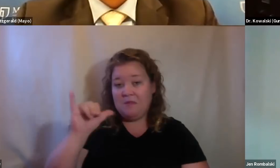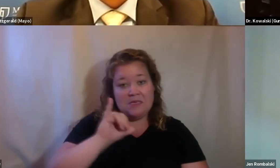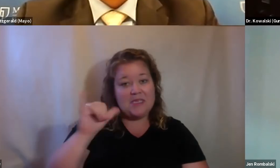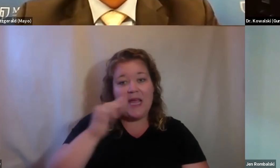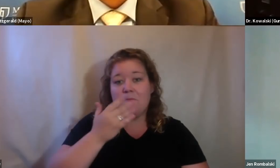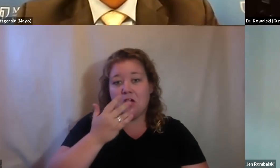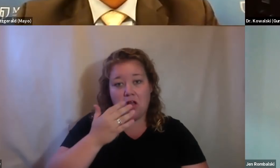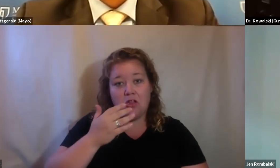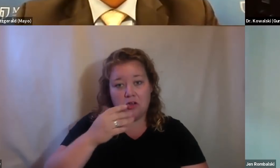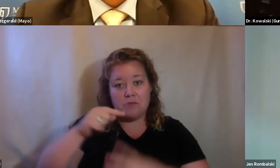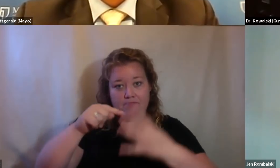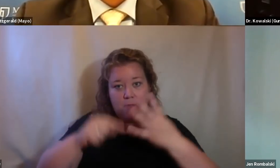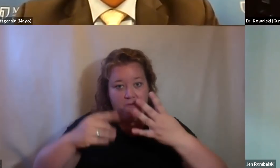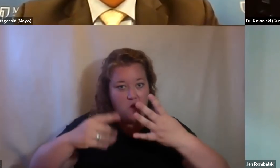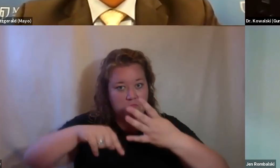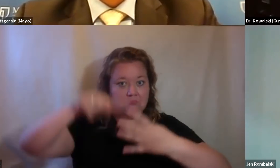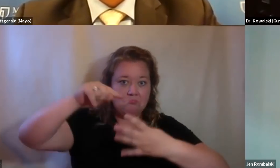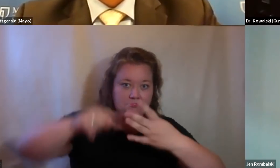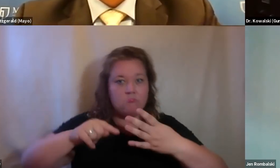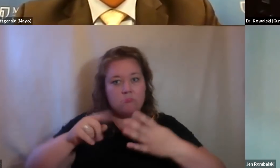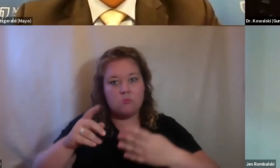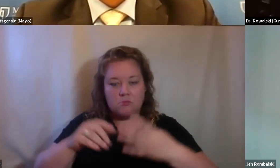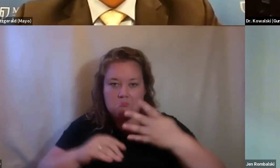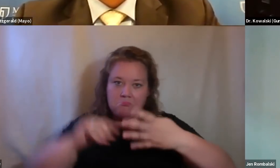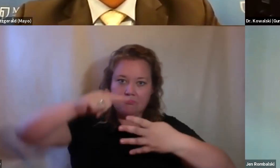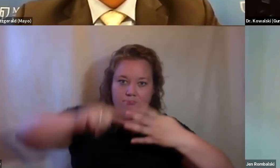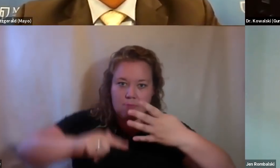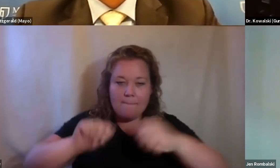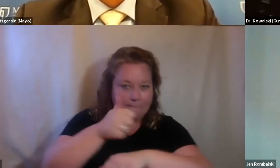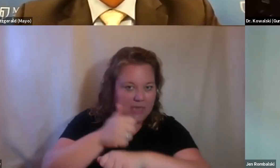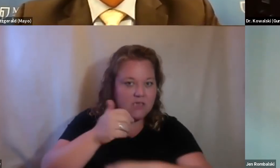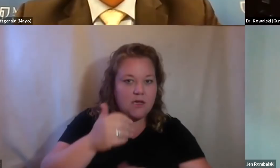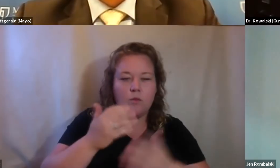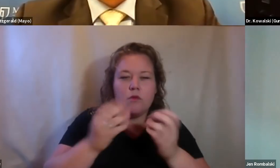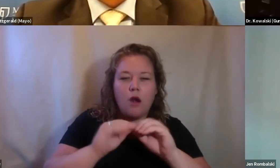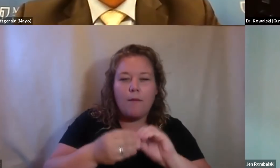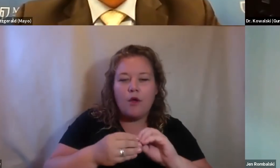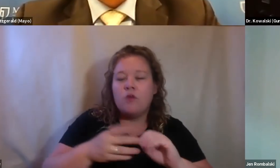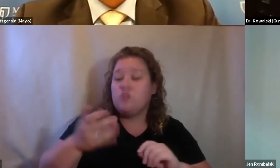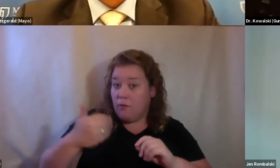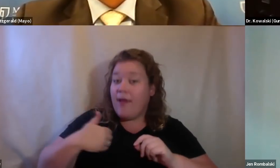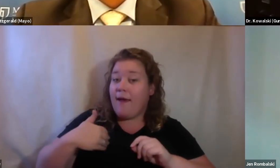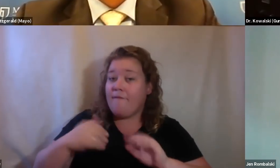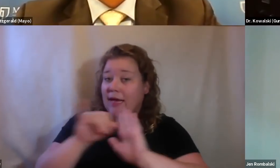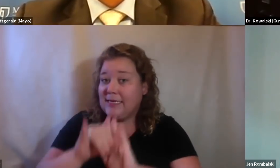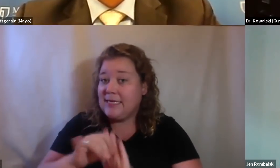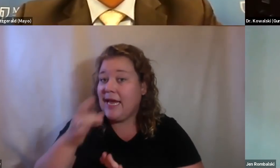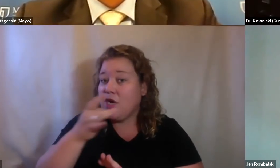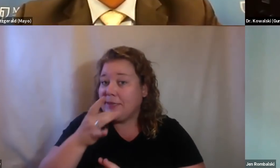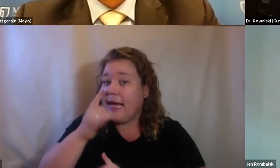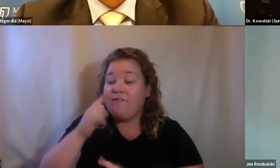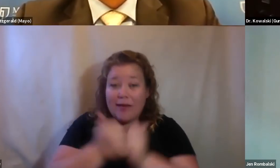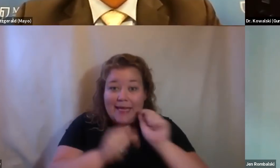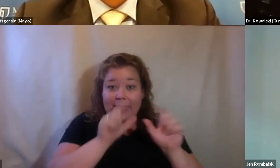case rate. And so those will have an indicator light for each of those metrics, but there will not be an overall indicator